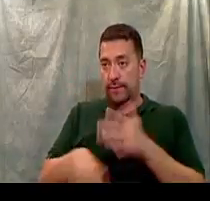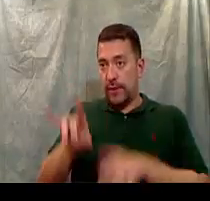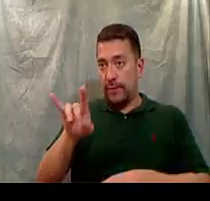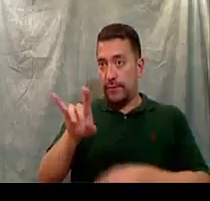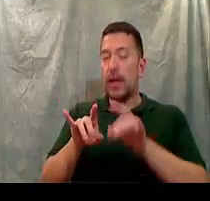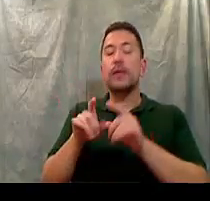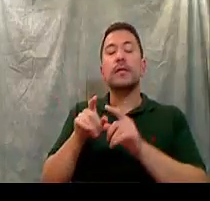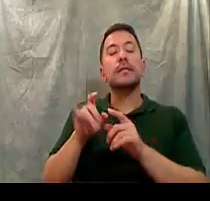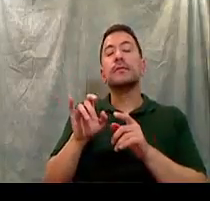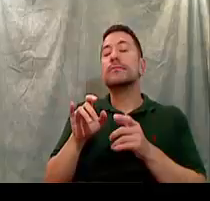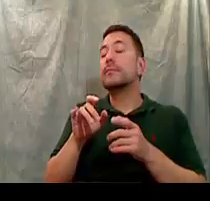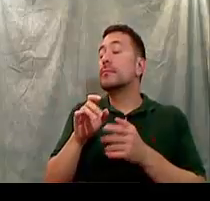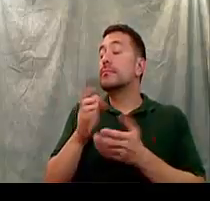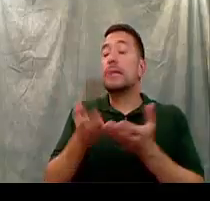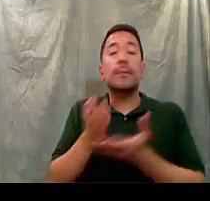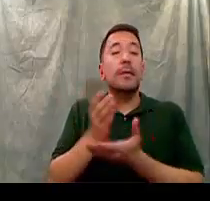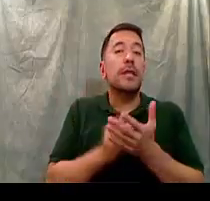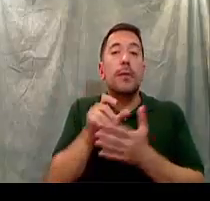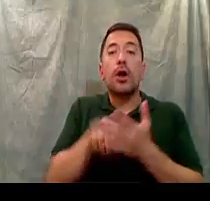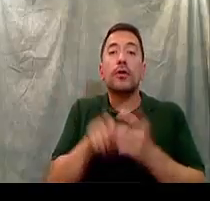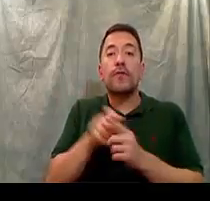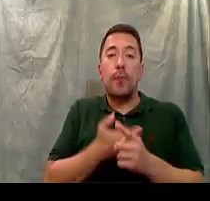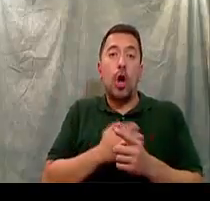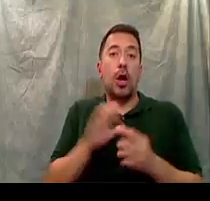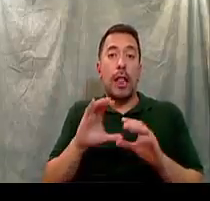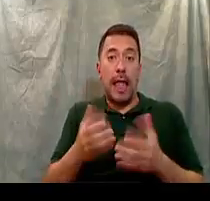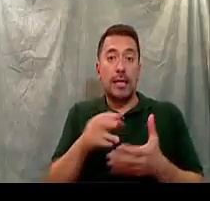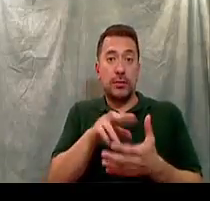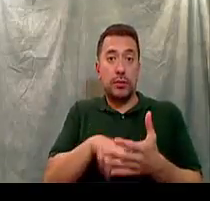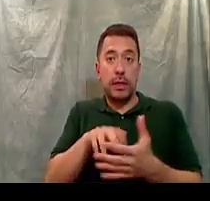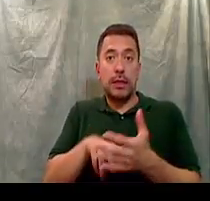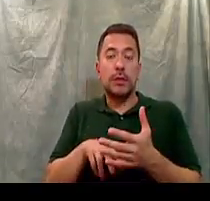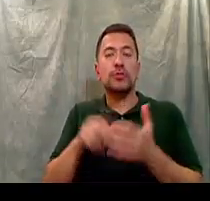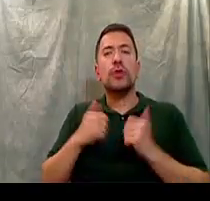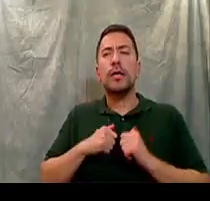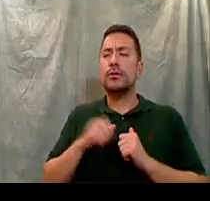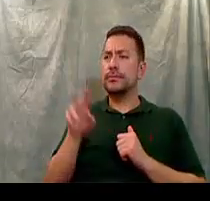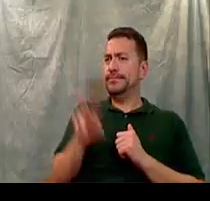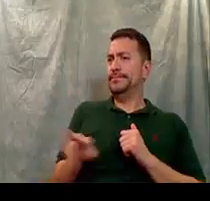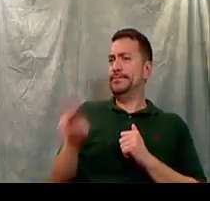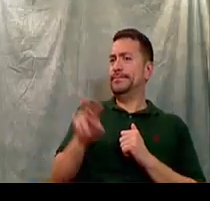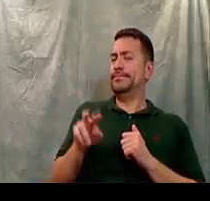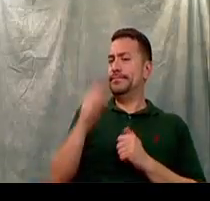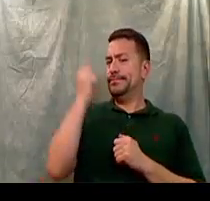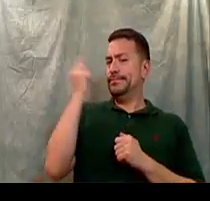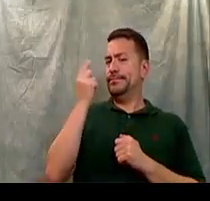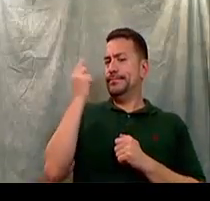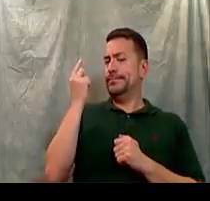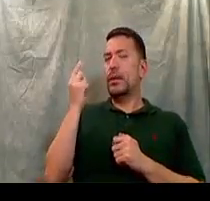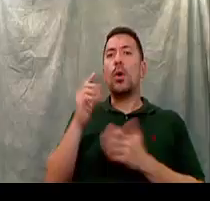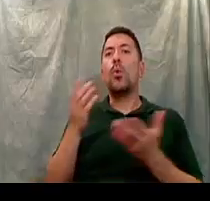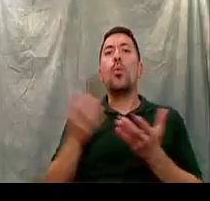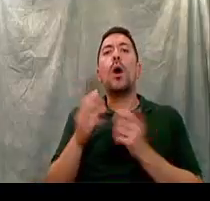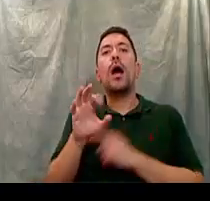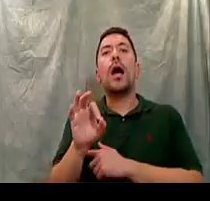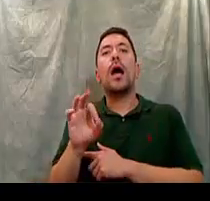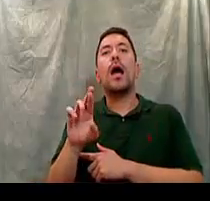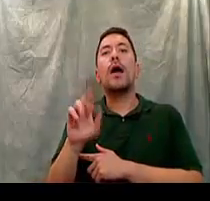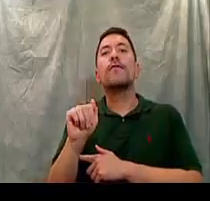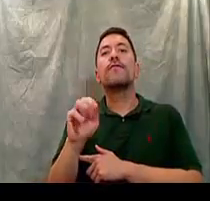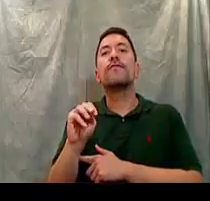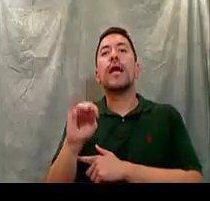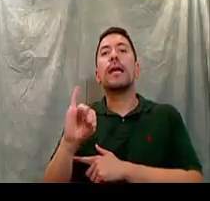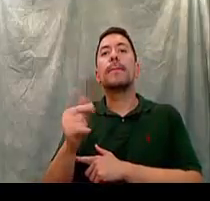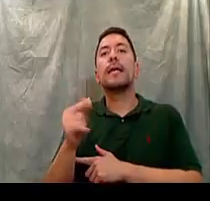you in our class readings, and try and notice, like, did this writer what framing tool did they use? Did they